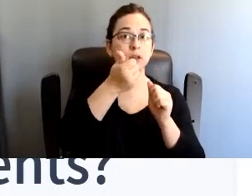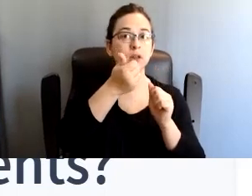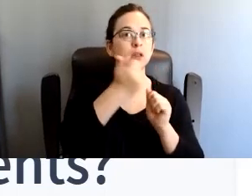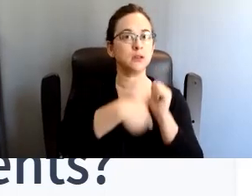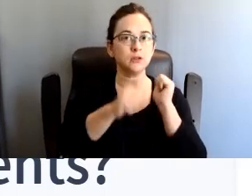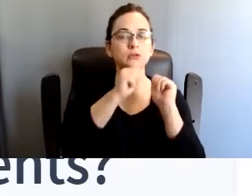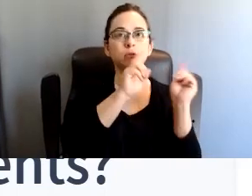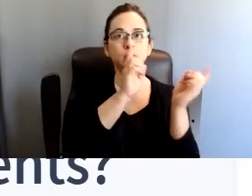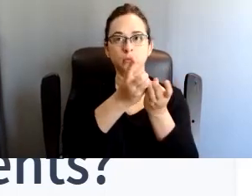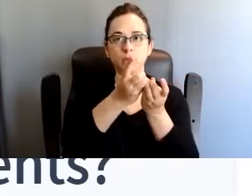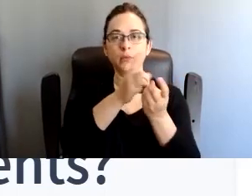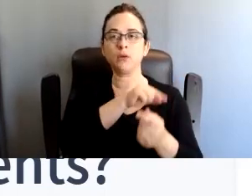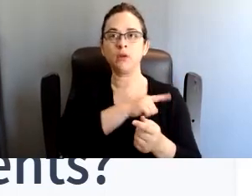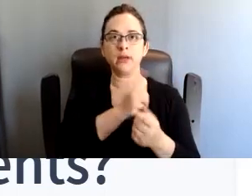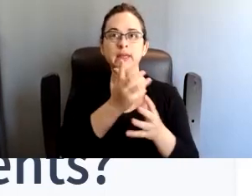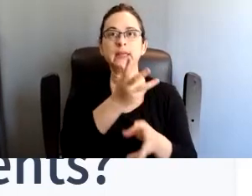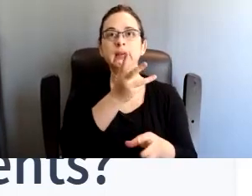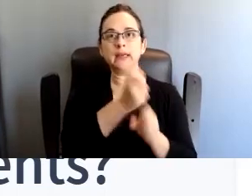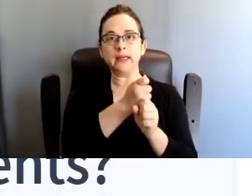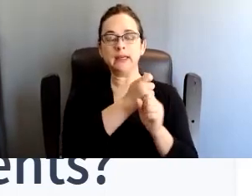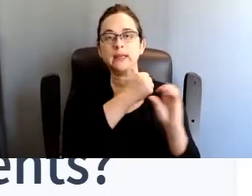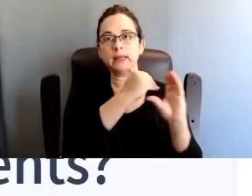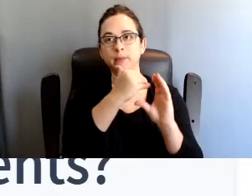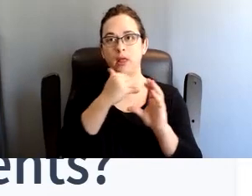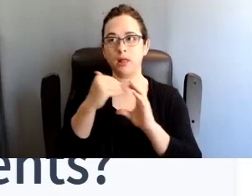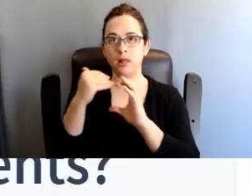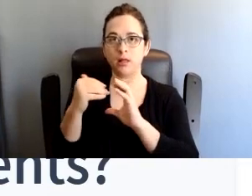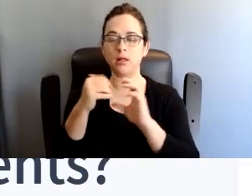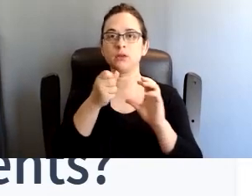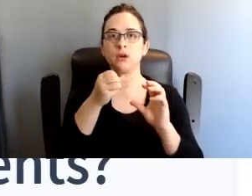this student. As opposed to that student going,